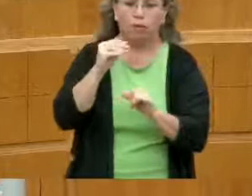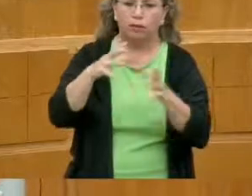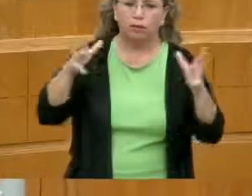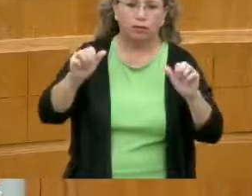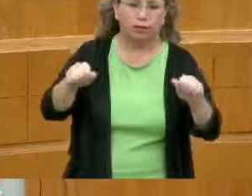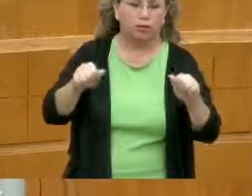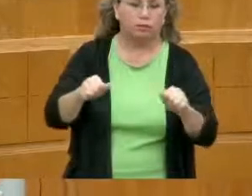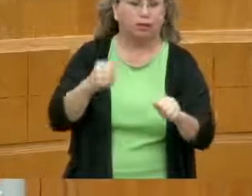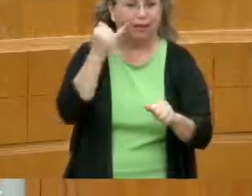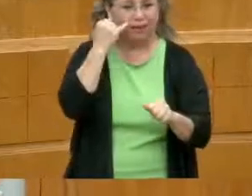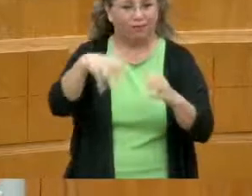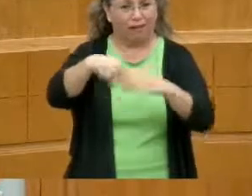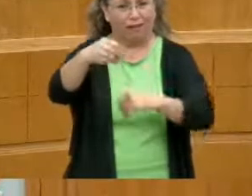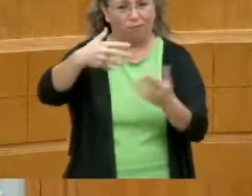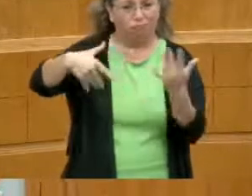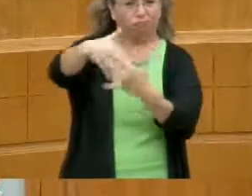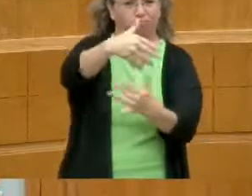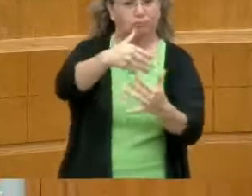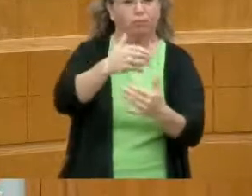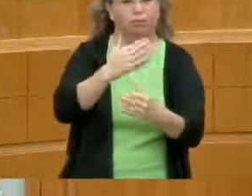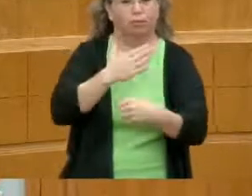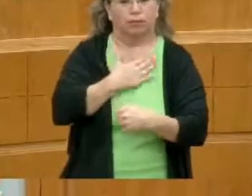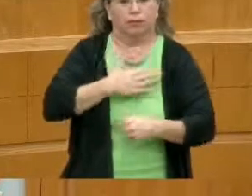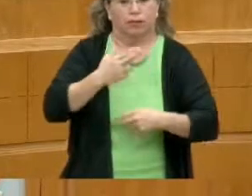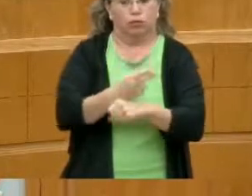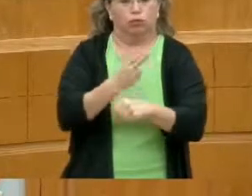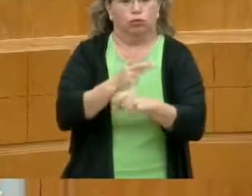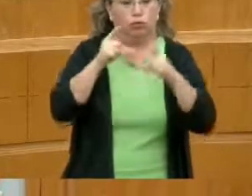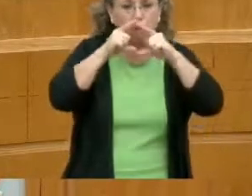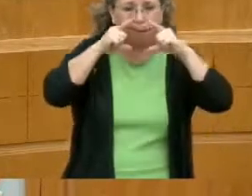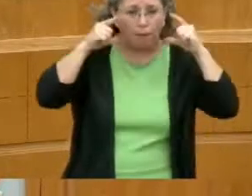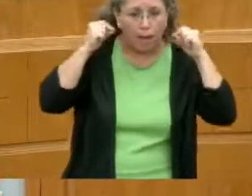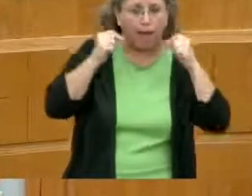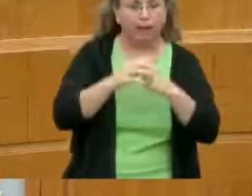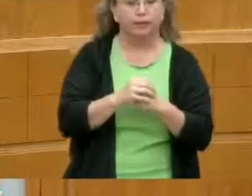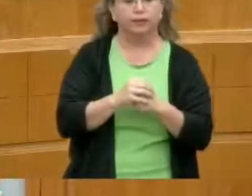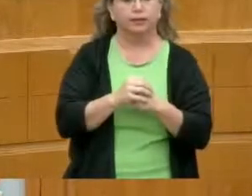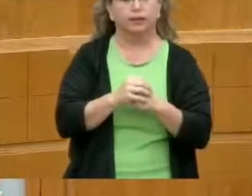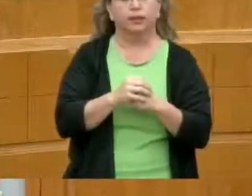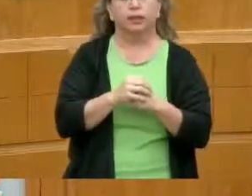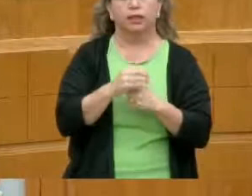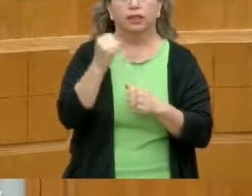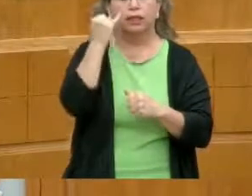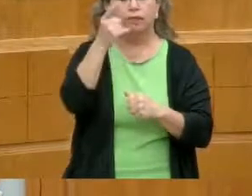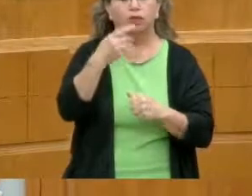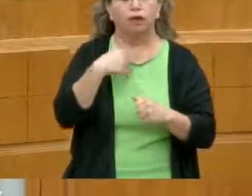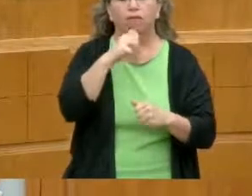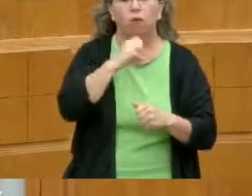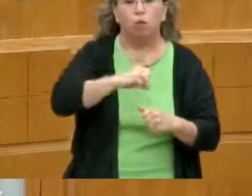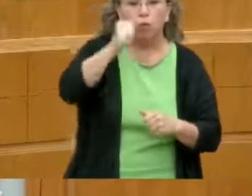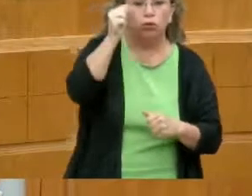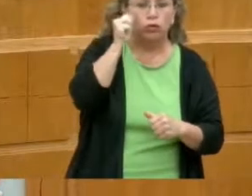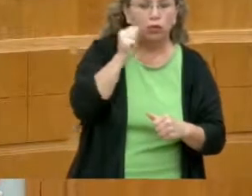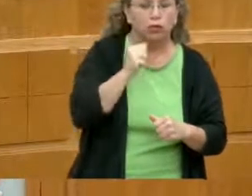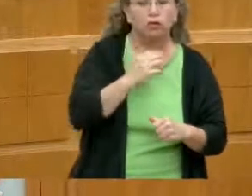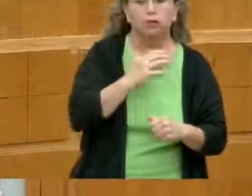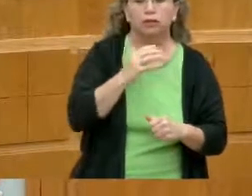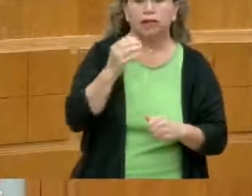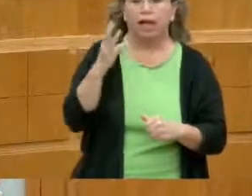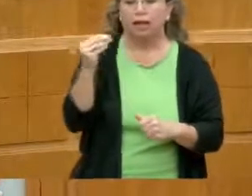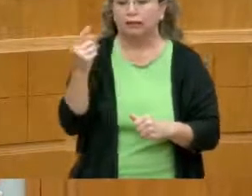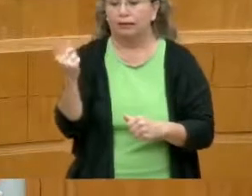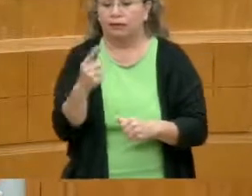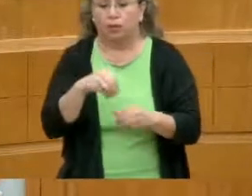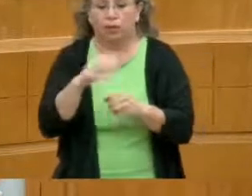social distancing. For members of a family with older adults, please separate your loved ones from anyone who is ill in the